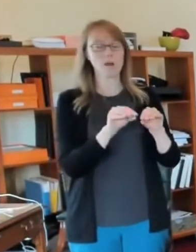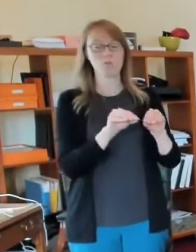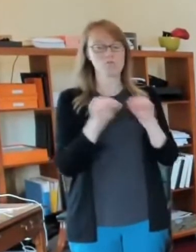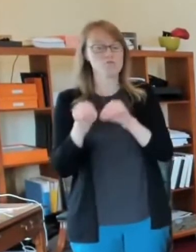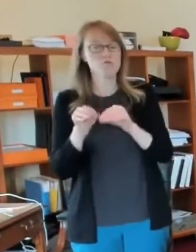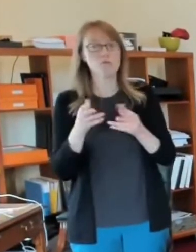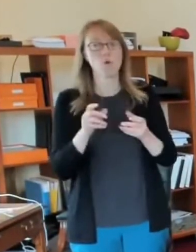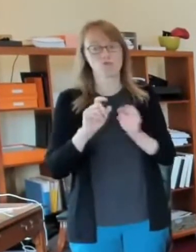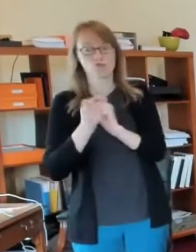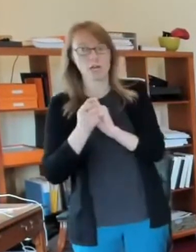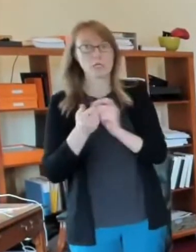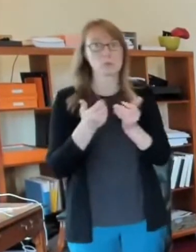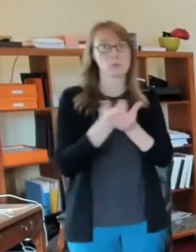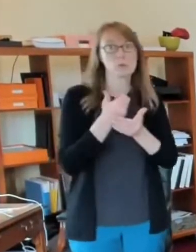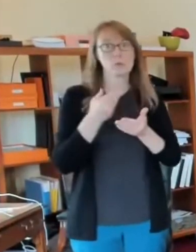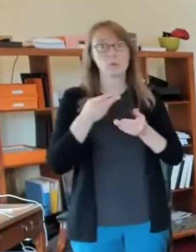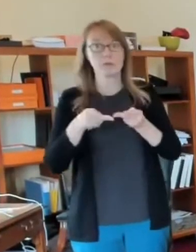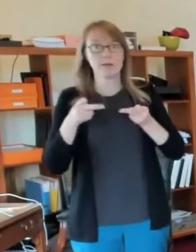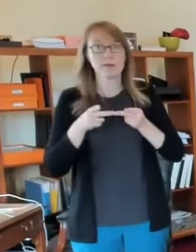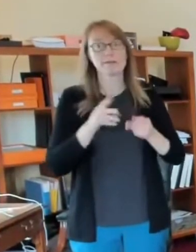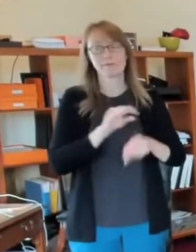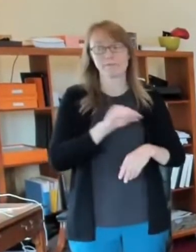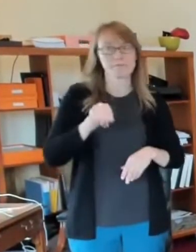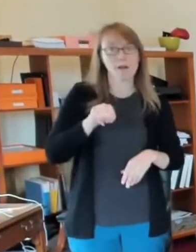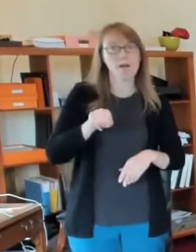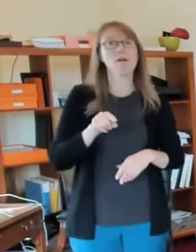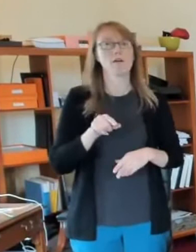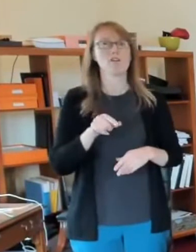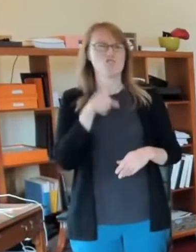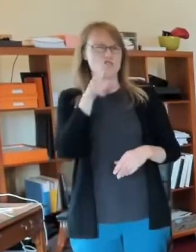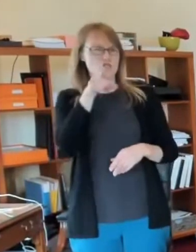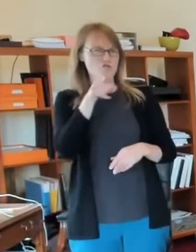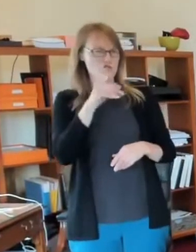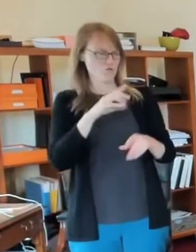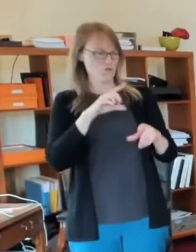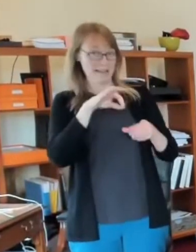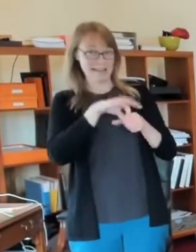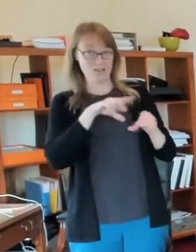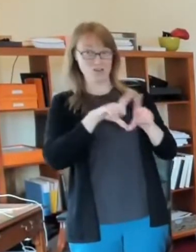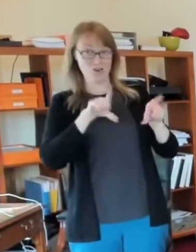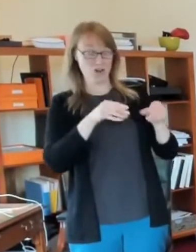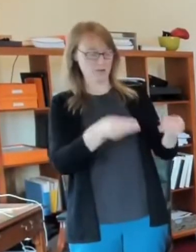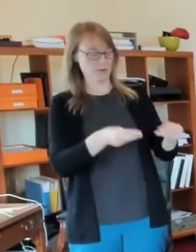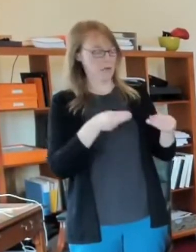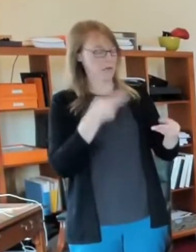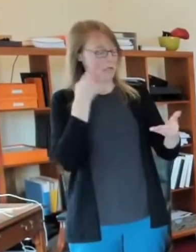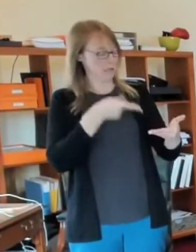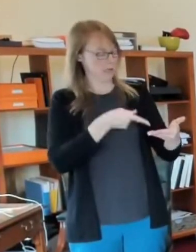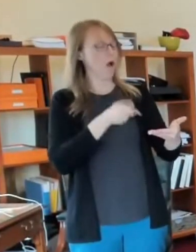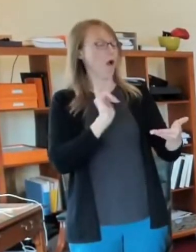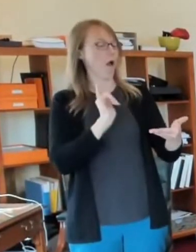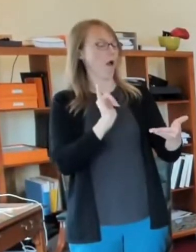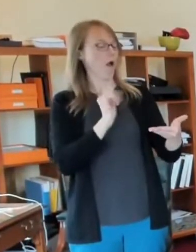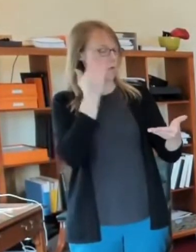on the card that you get from the election board as to where your polling place is. Most of them stay the same. But tomorrow,